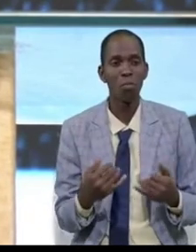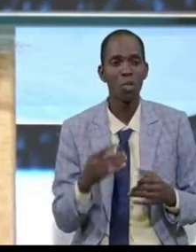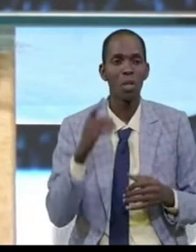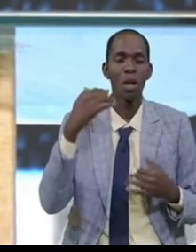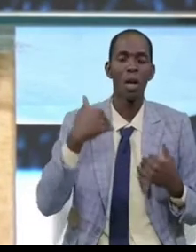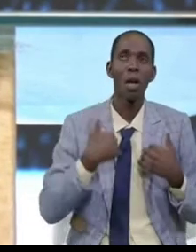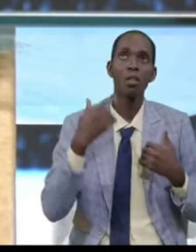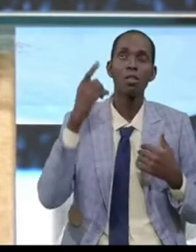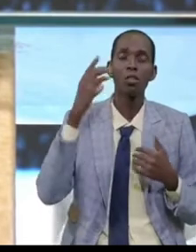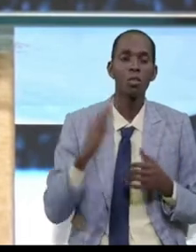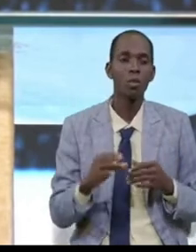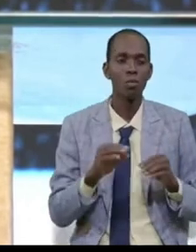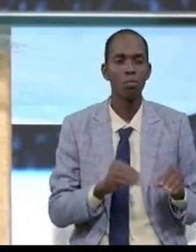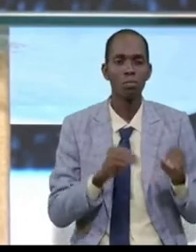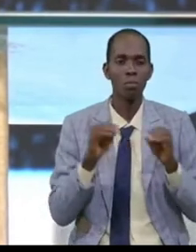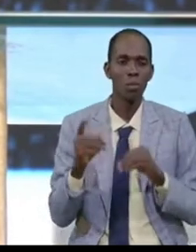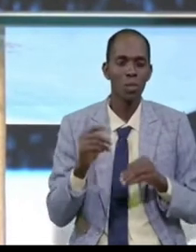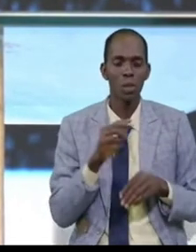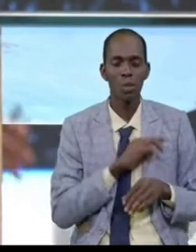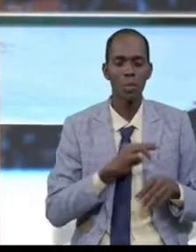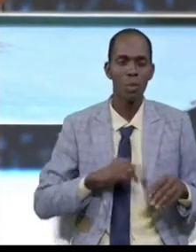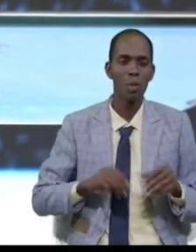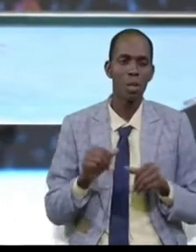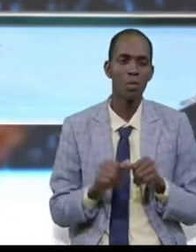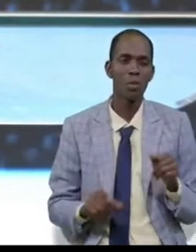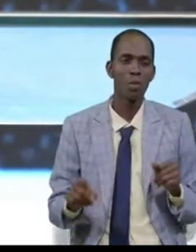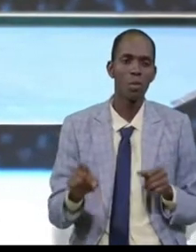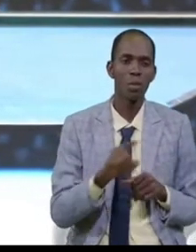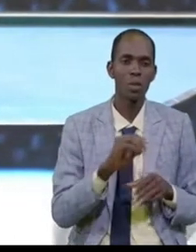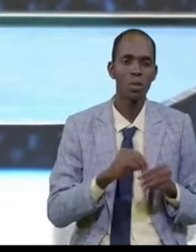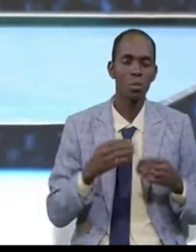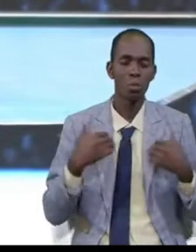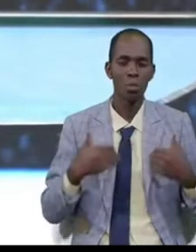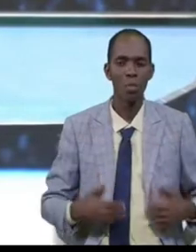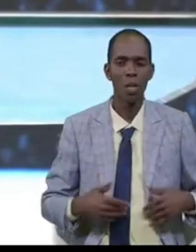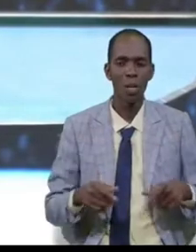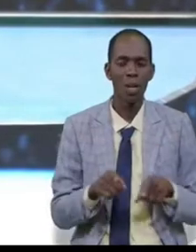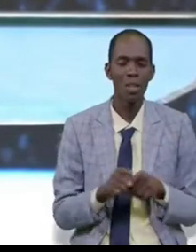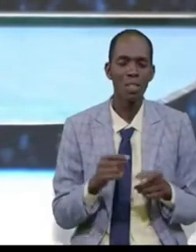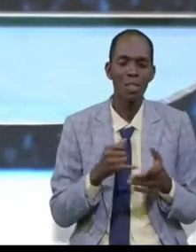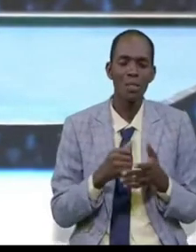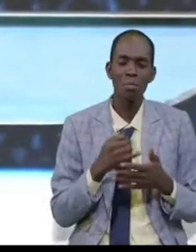the body, as it has pleased him.